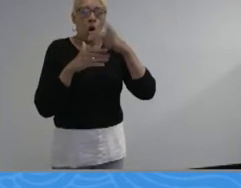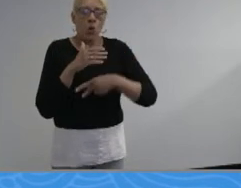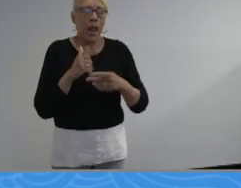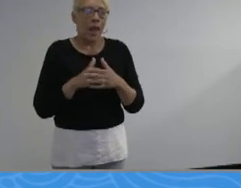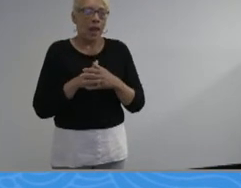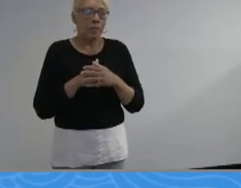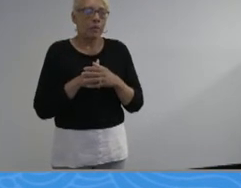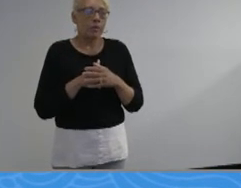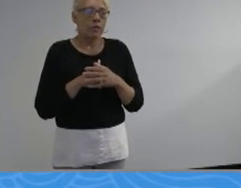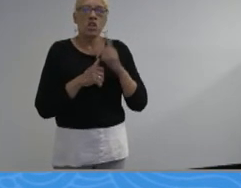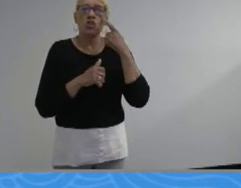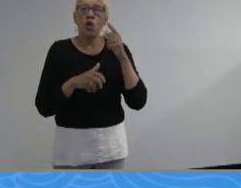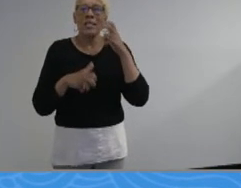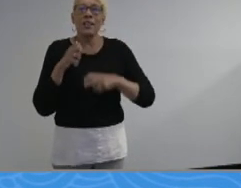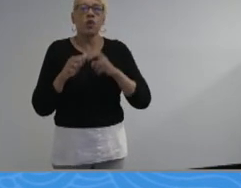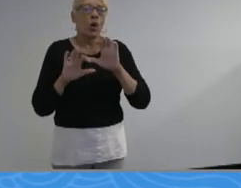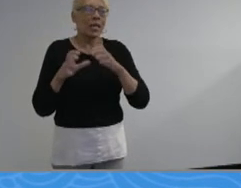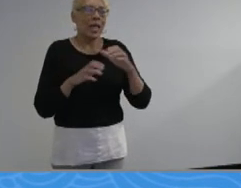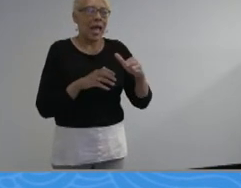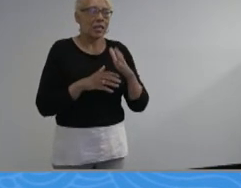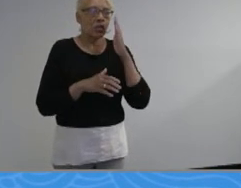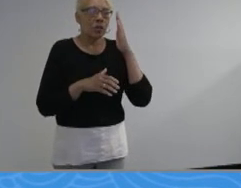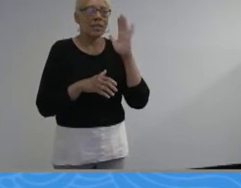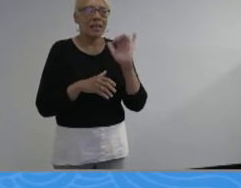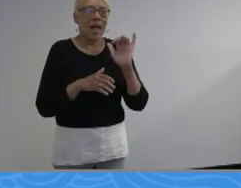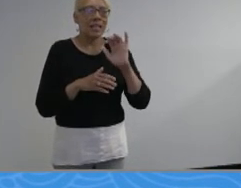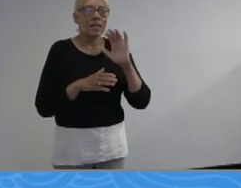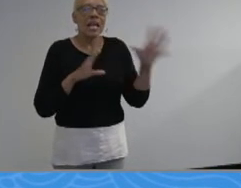difficult classes, similar to